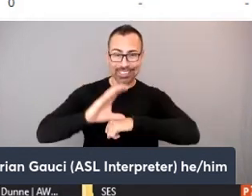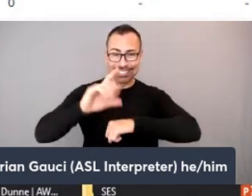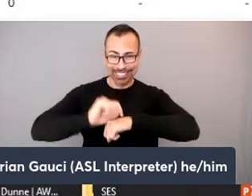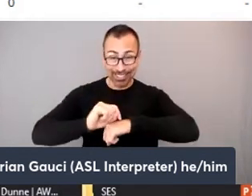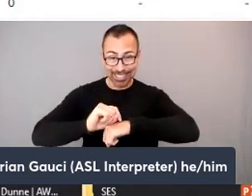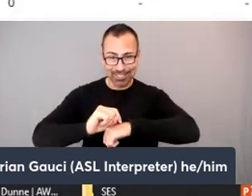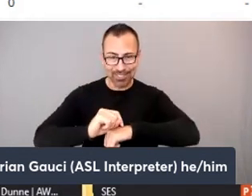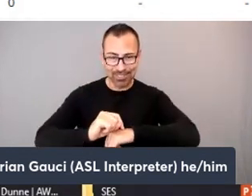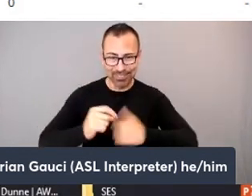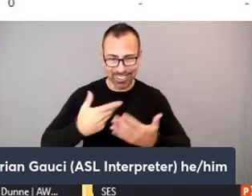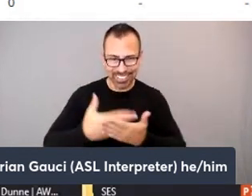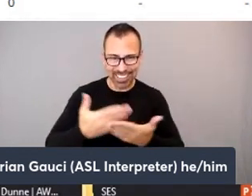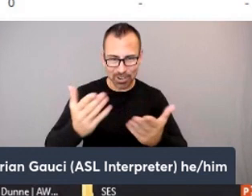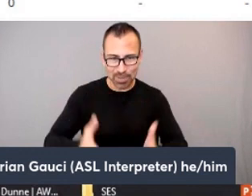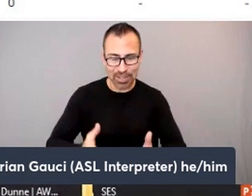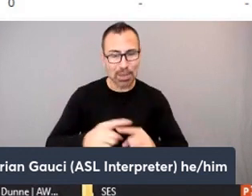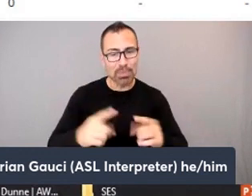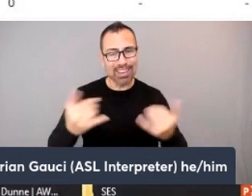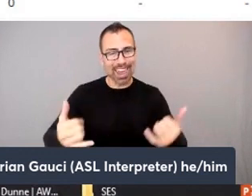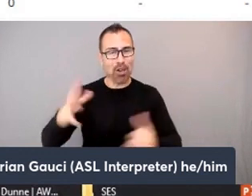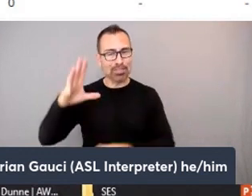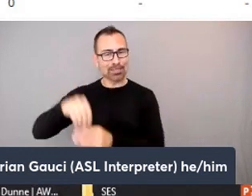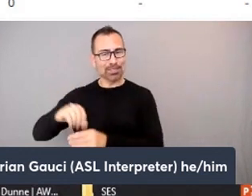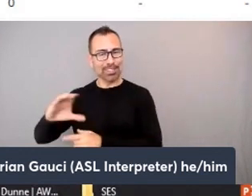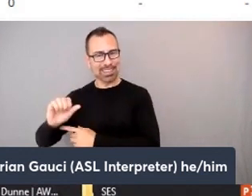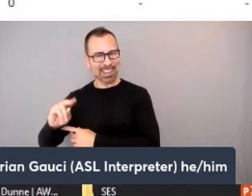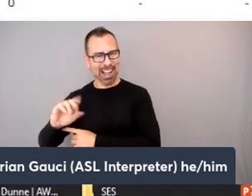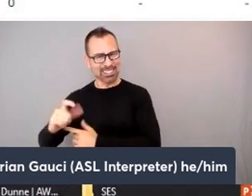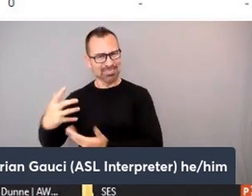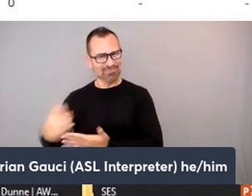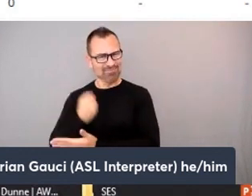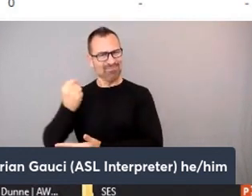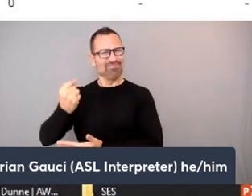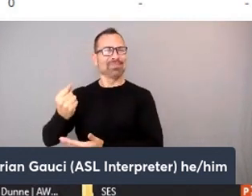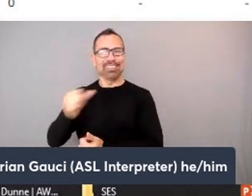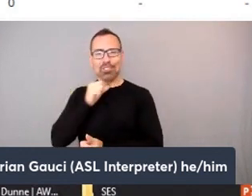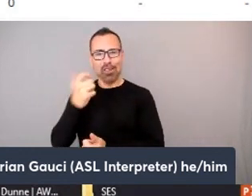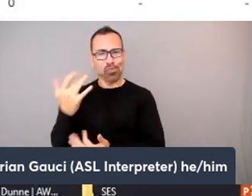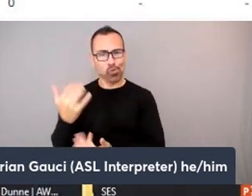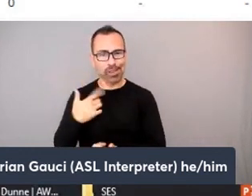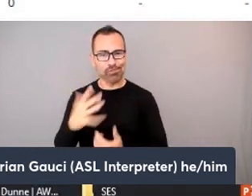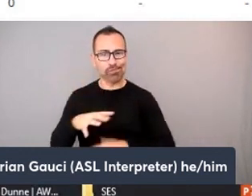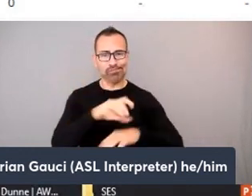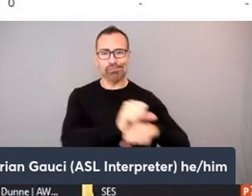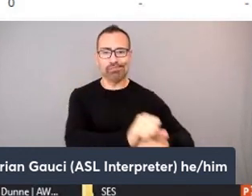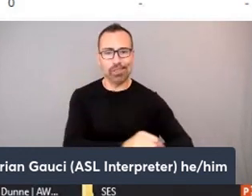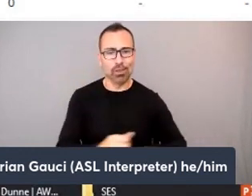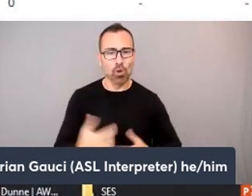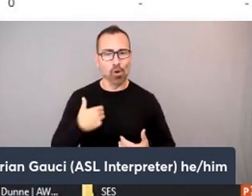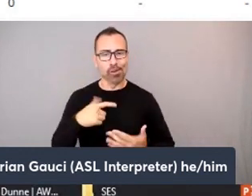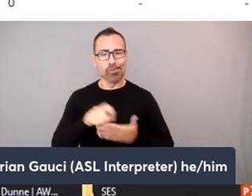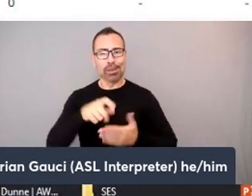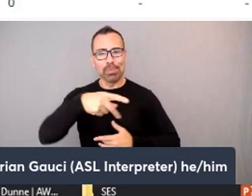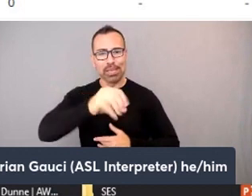fingers, built into the console. Don't need to wait for engagements. Don't need to, POs, nothing like that. It's just right there.